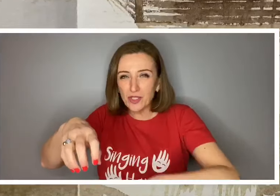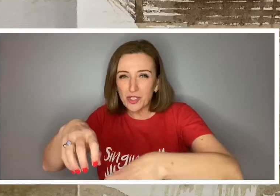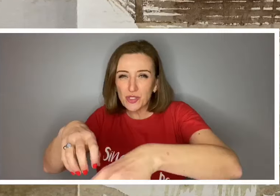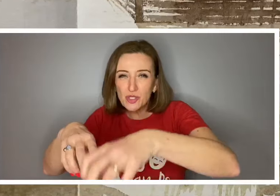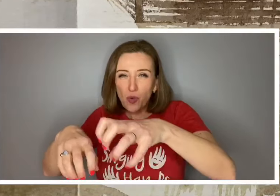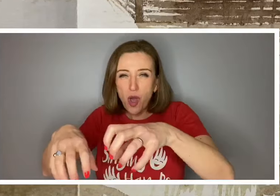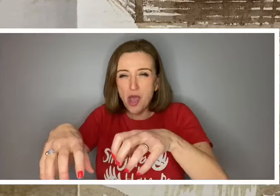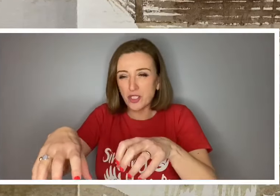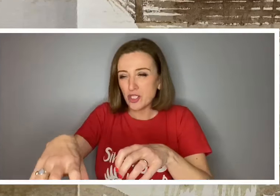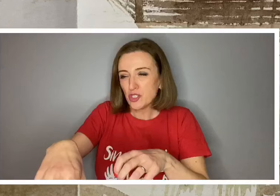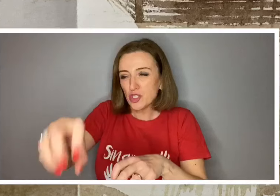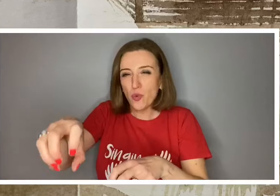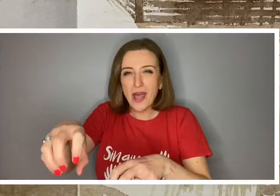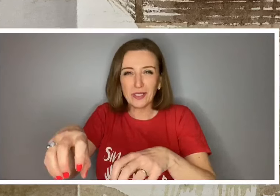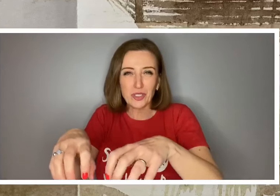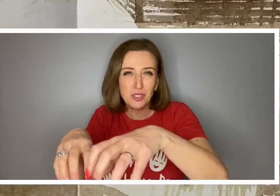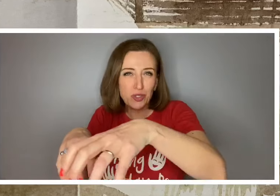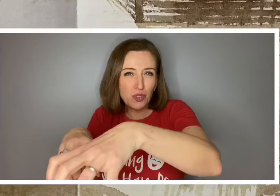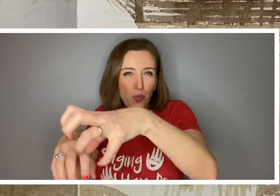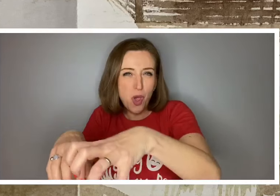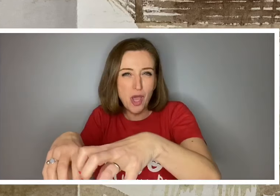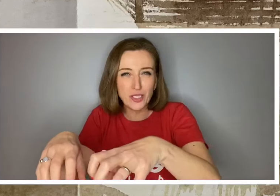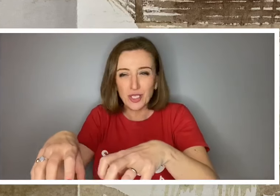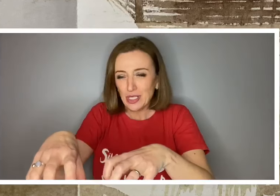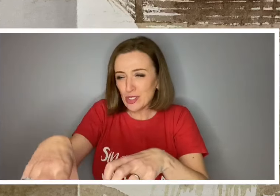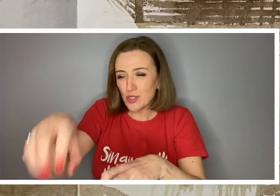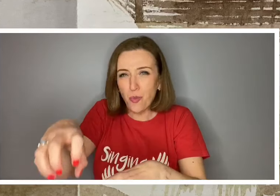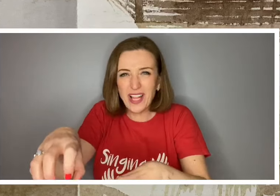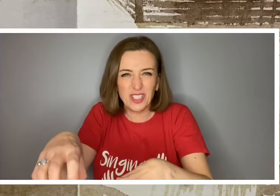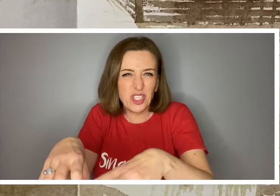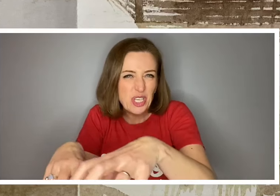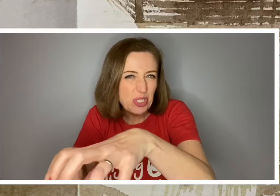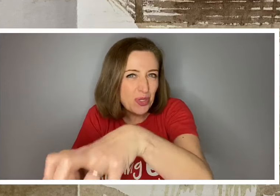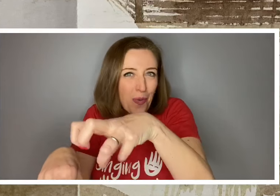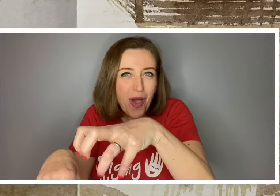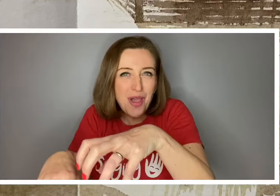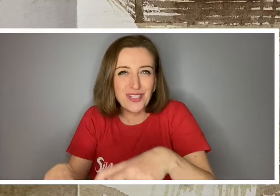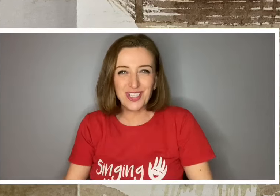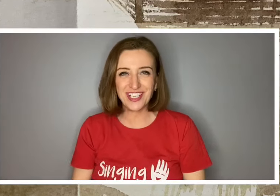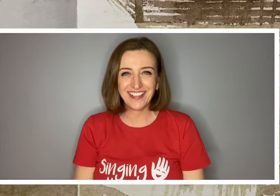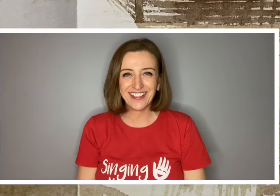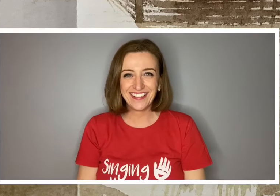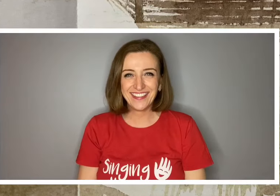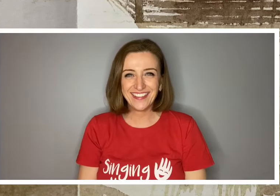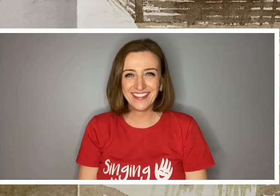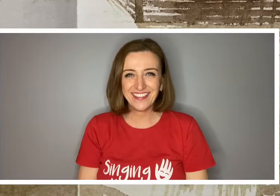Squelch, squirch, squelch, squirch, squelch, squirch.